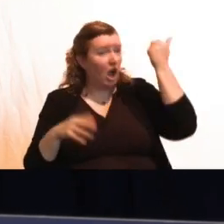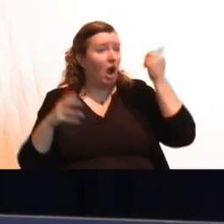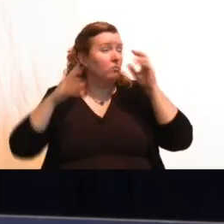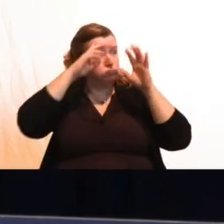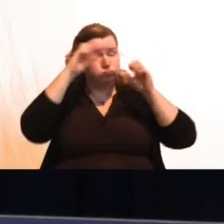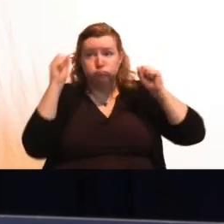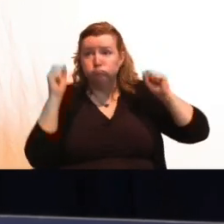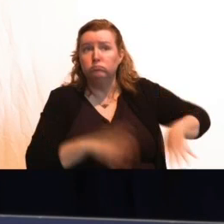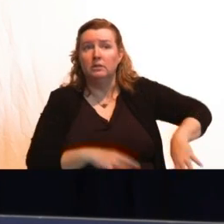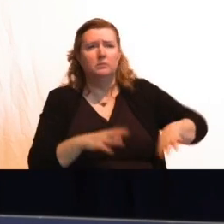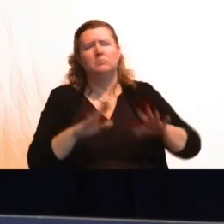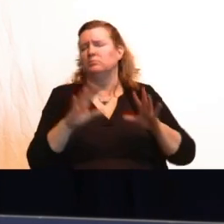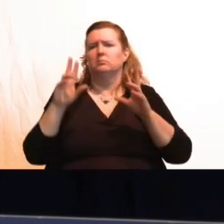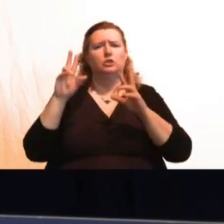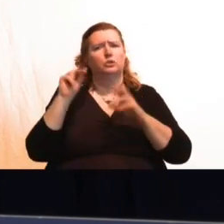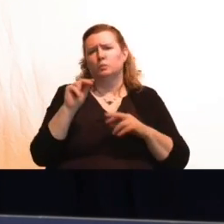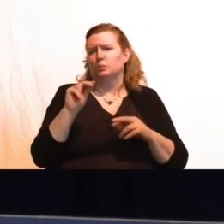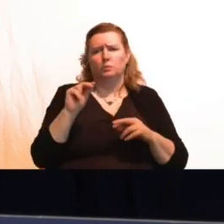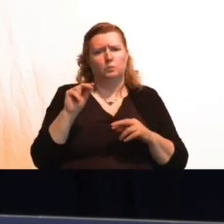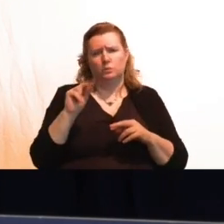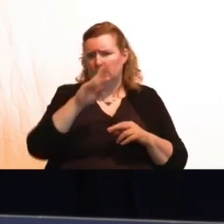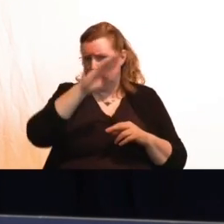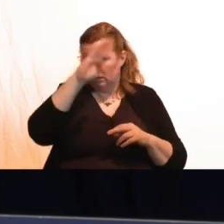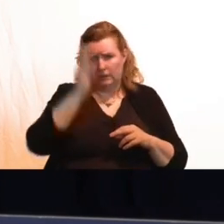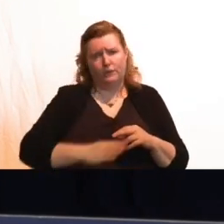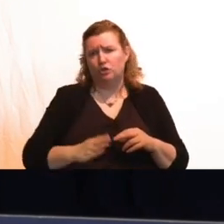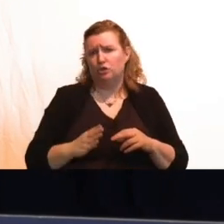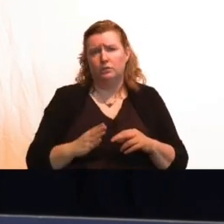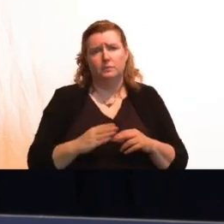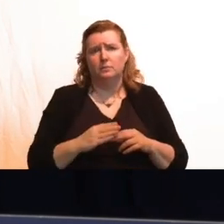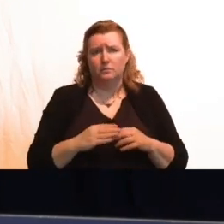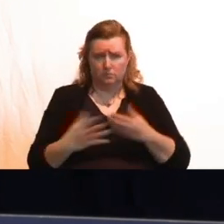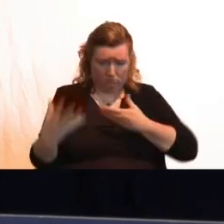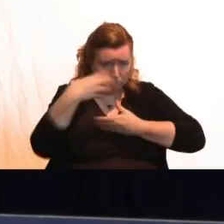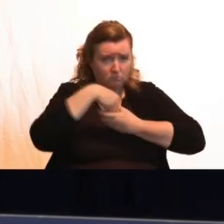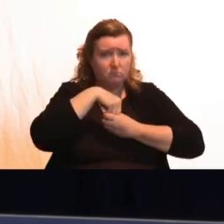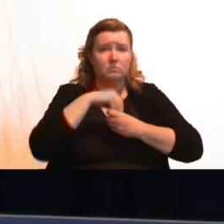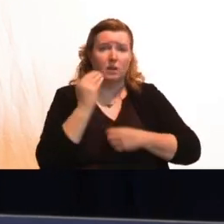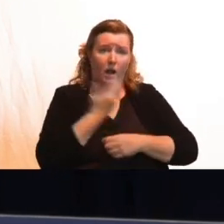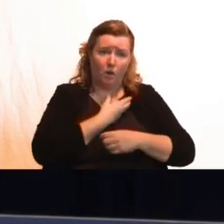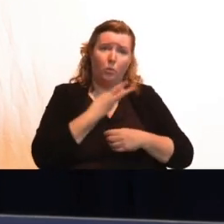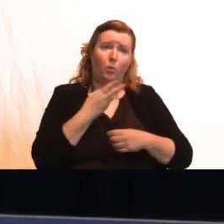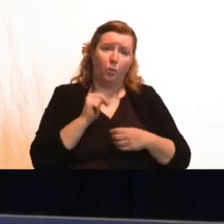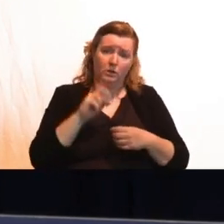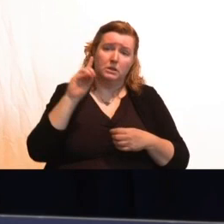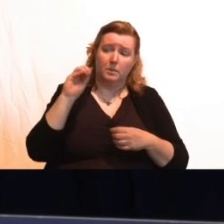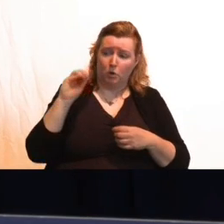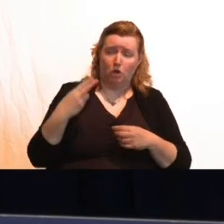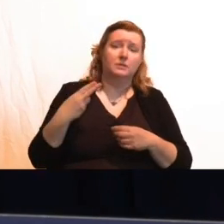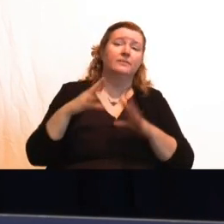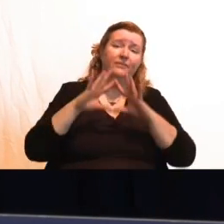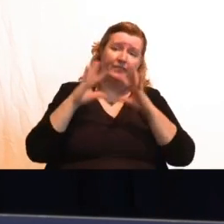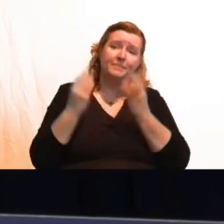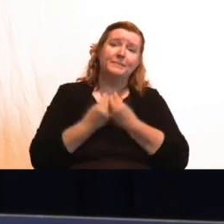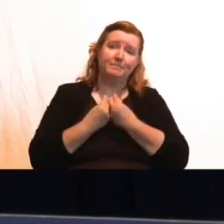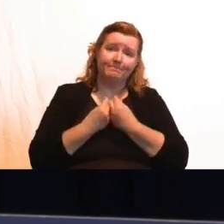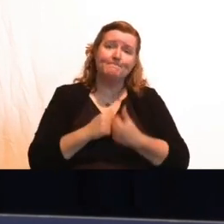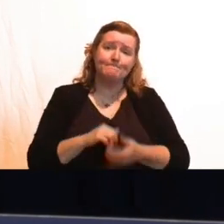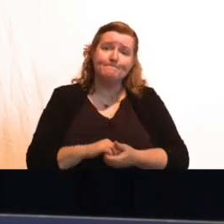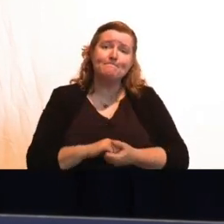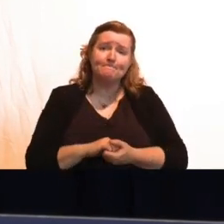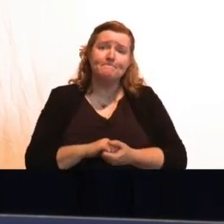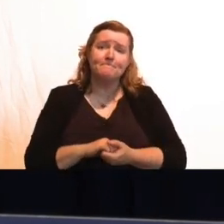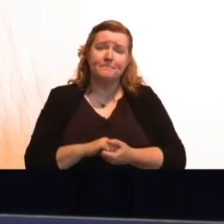Department of Health family. However, at the same time, we will be reminded of how the pandemic brought out the